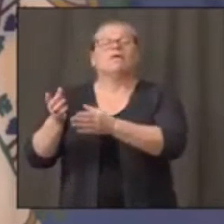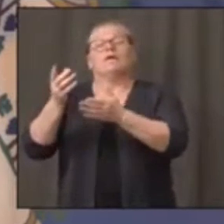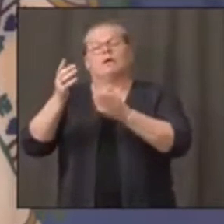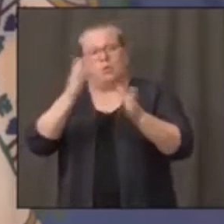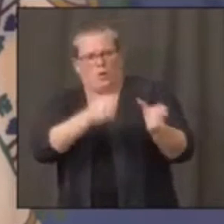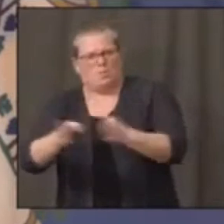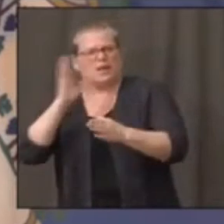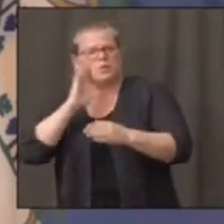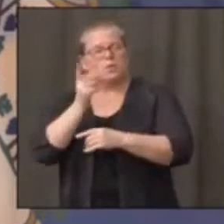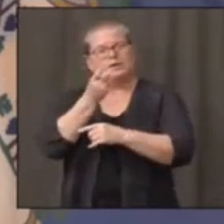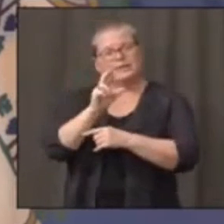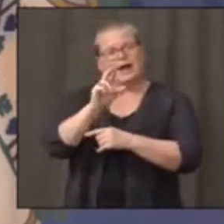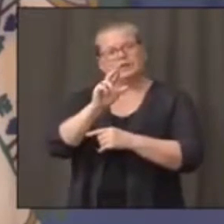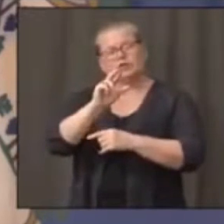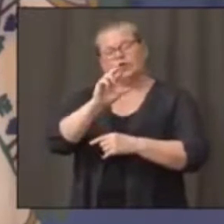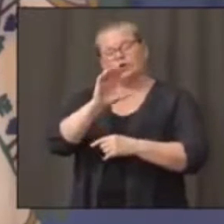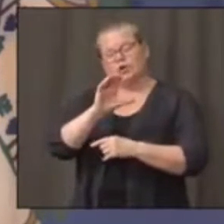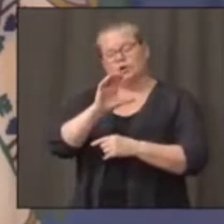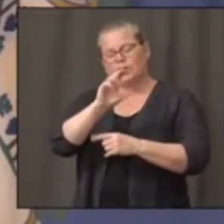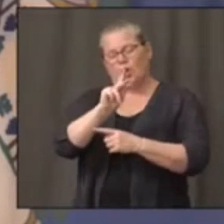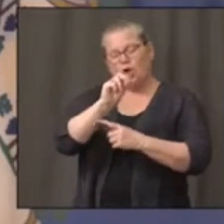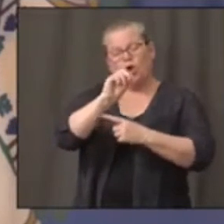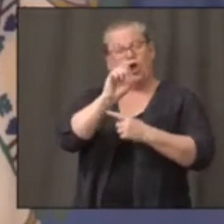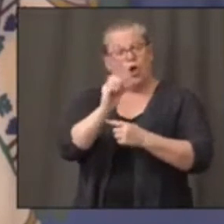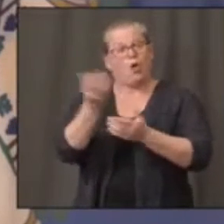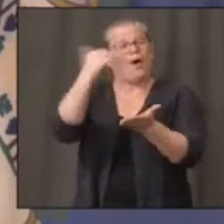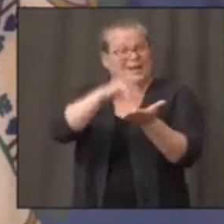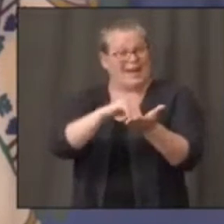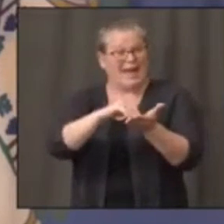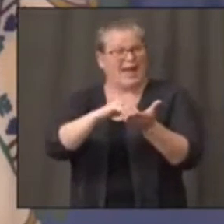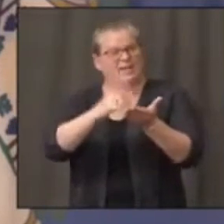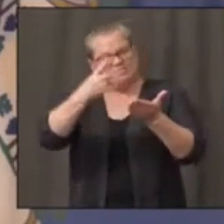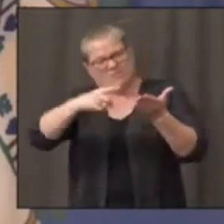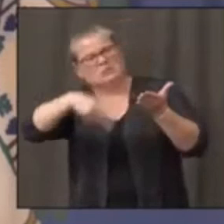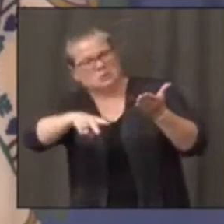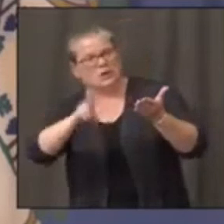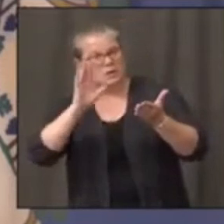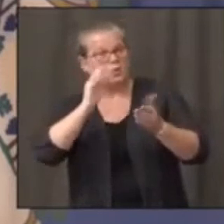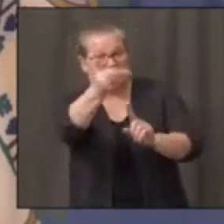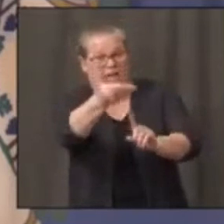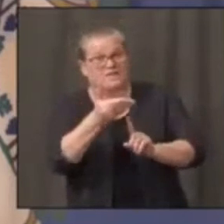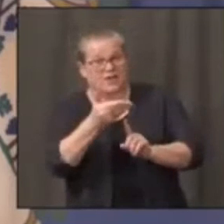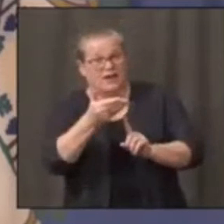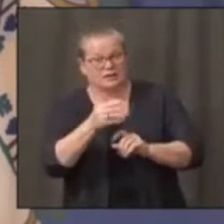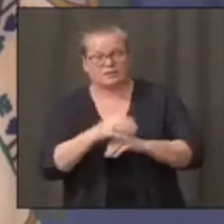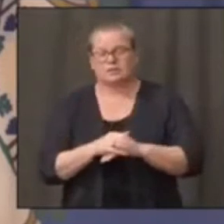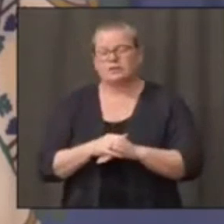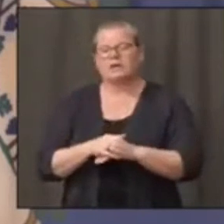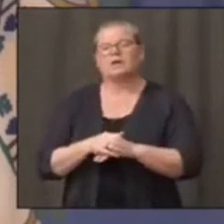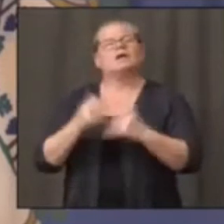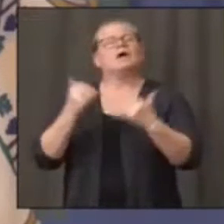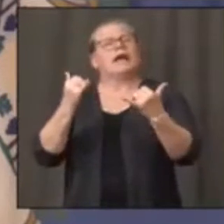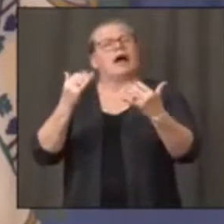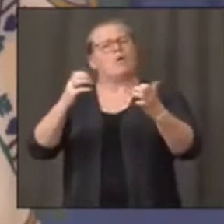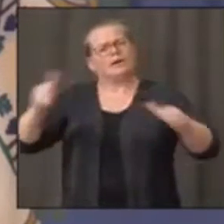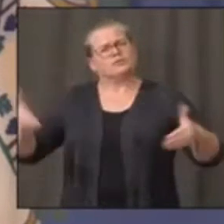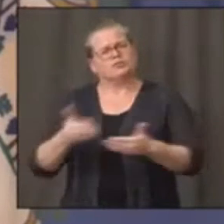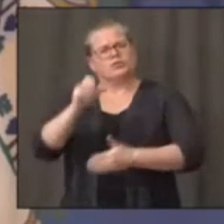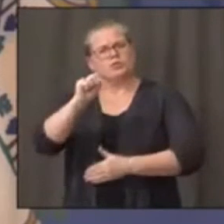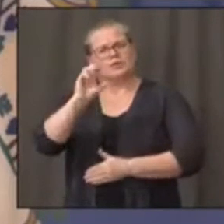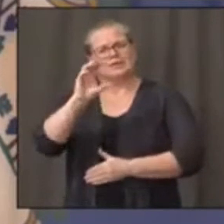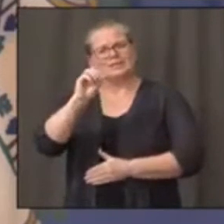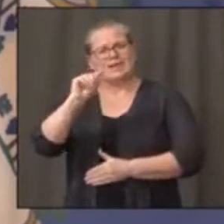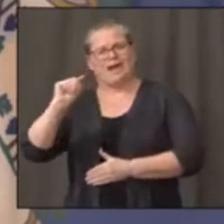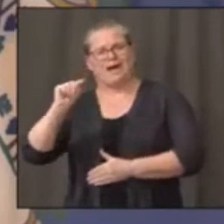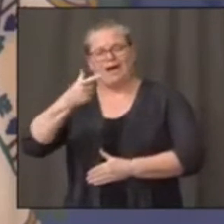with that, I'd like to introduce or reintroduce to you Scott Gottlieb. Scott has been a leader on this COVID crisis since the very beginning,